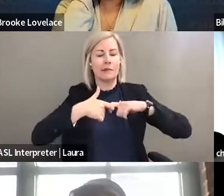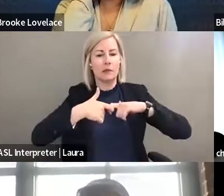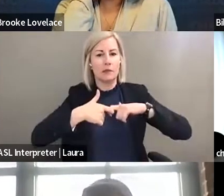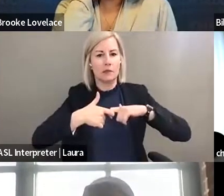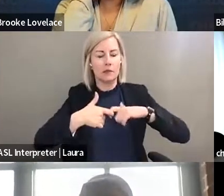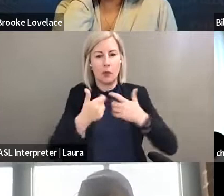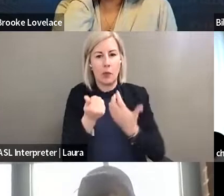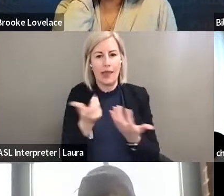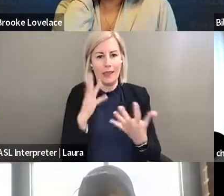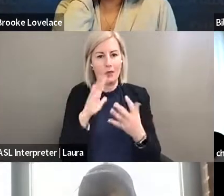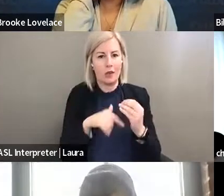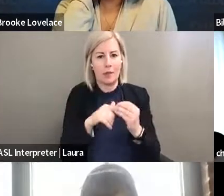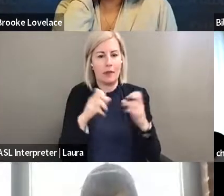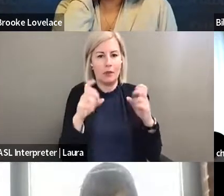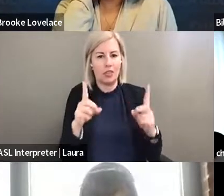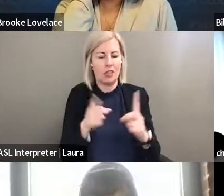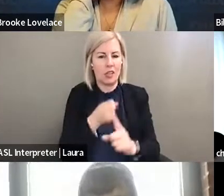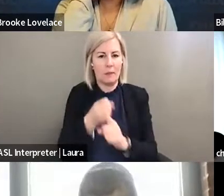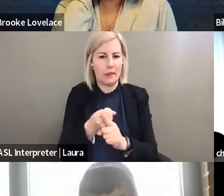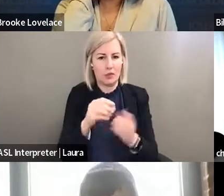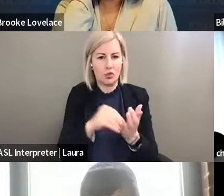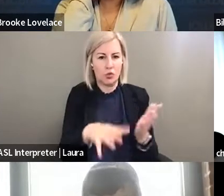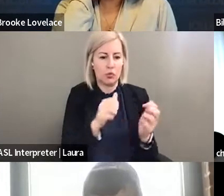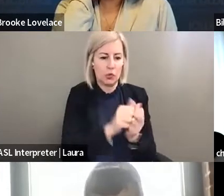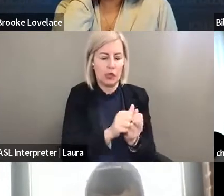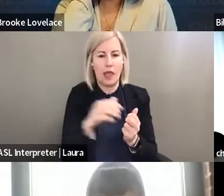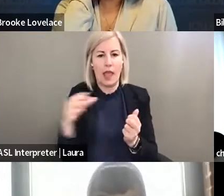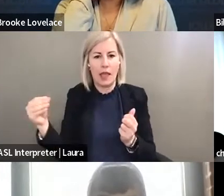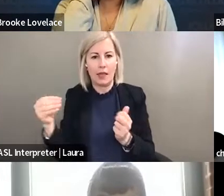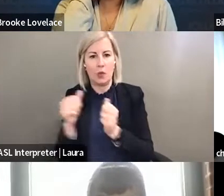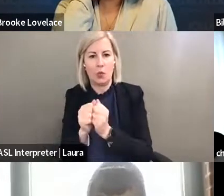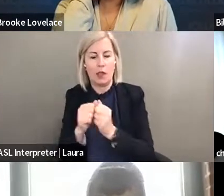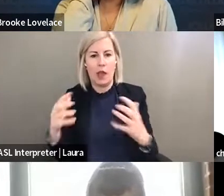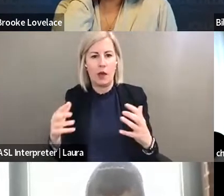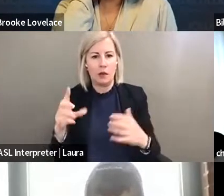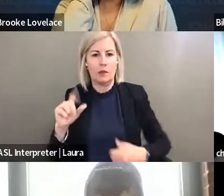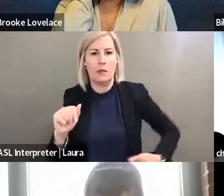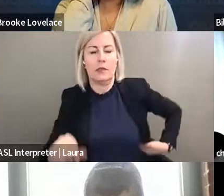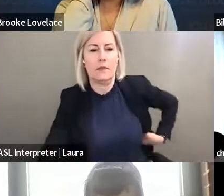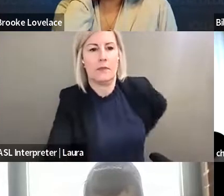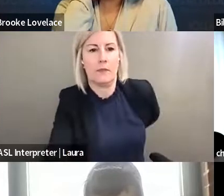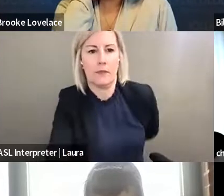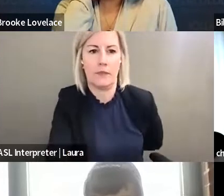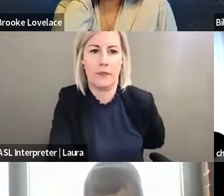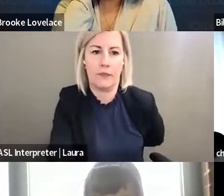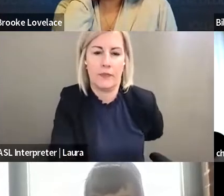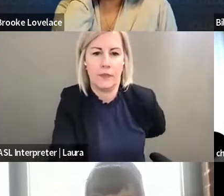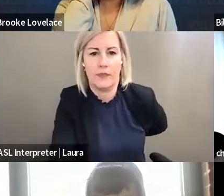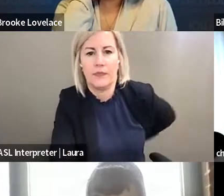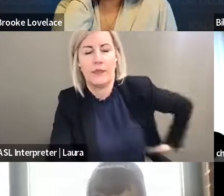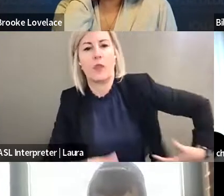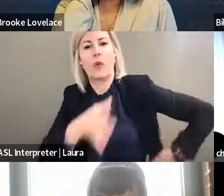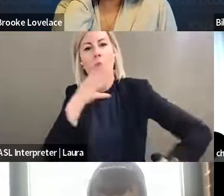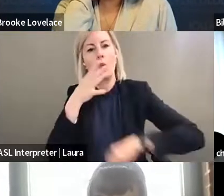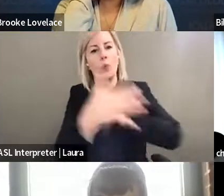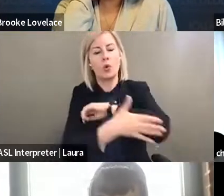with education impacts students both with and without disabilities, for sure. I think rural schools are